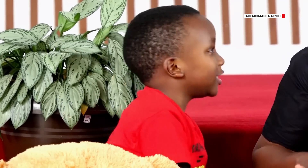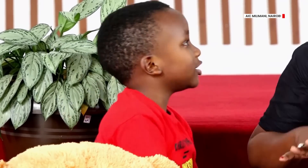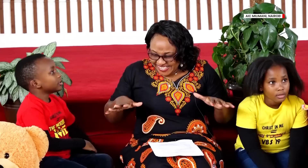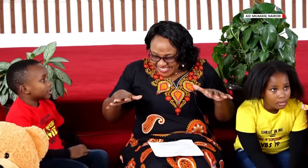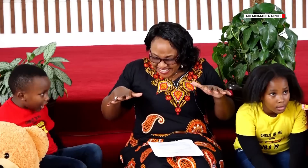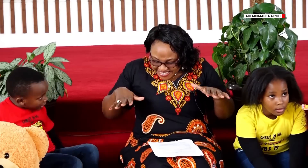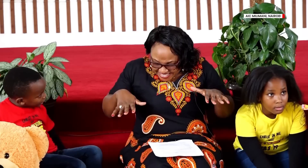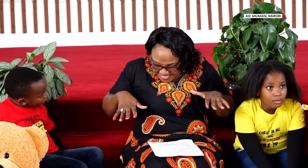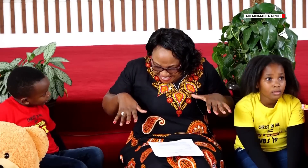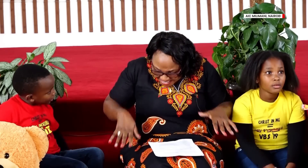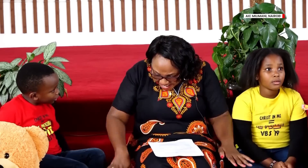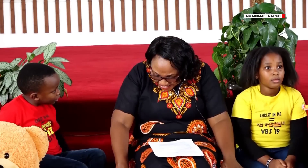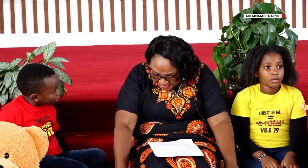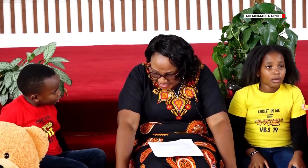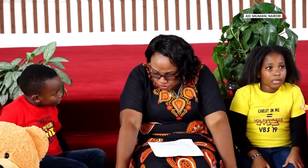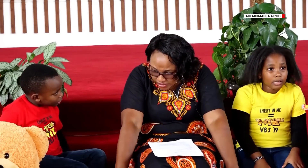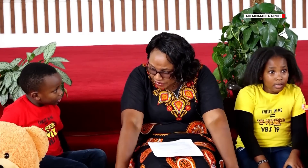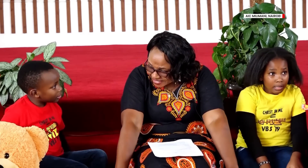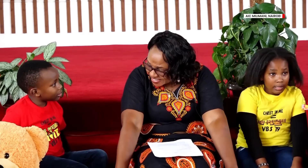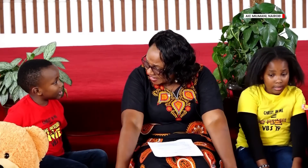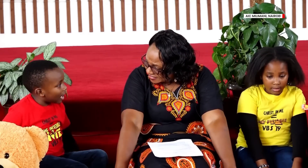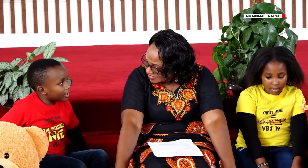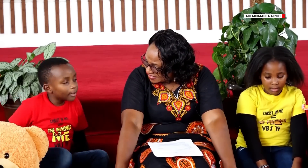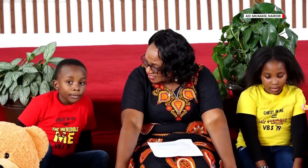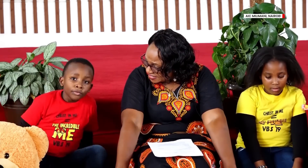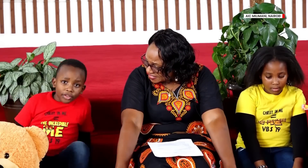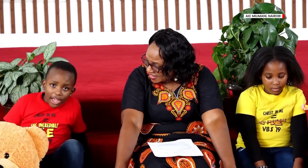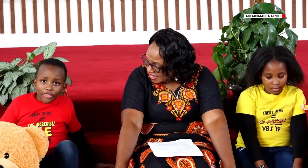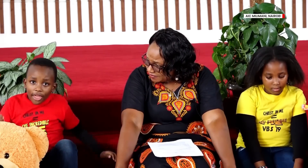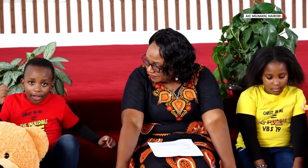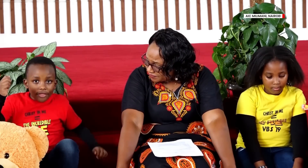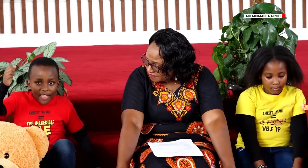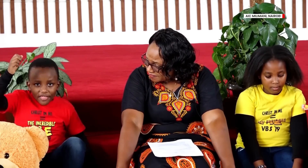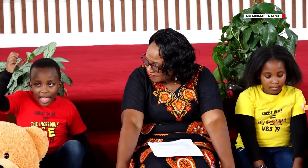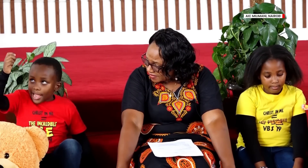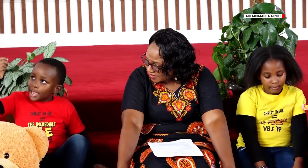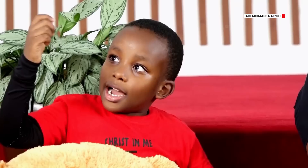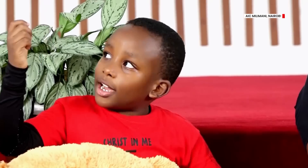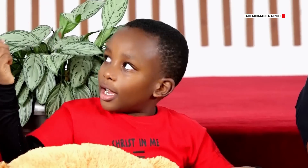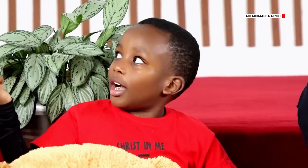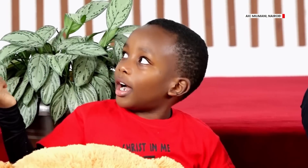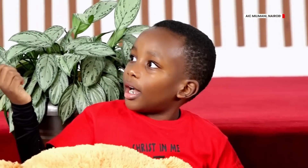chariot it sunk stuck into the sand. Yes, then and then